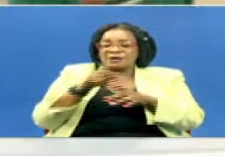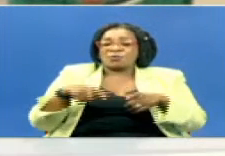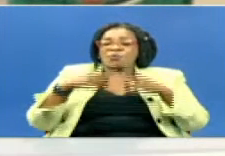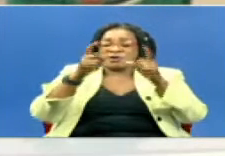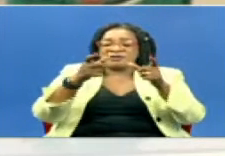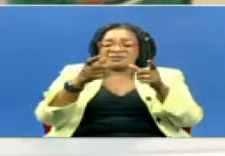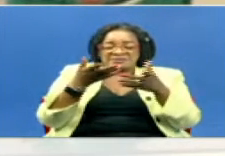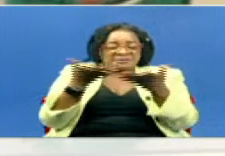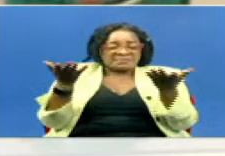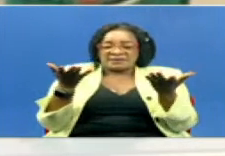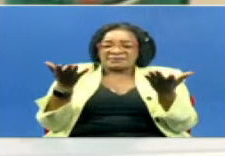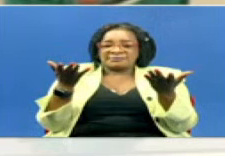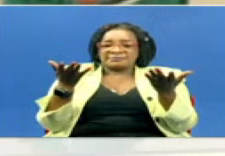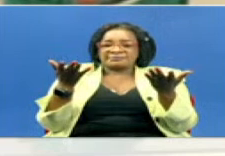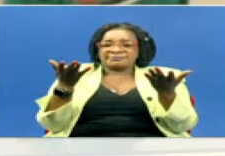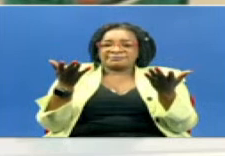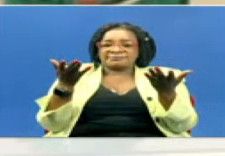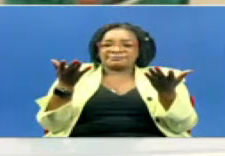things.